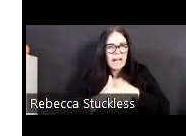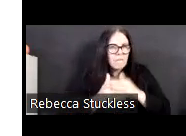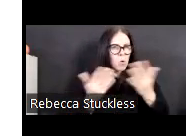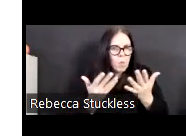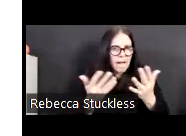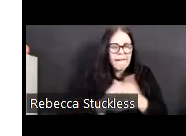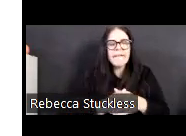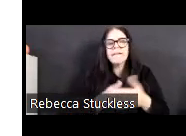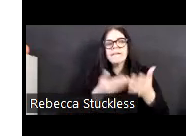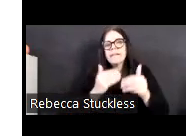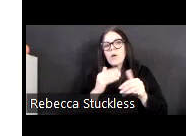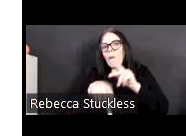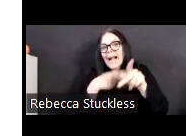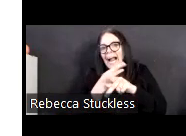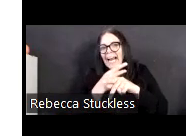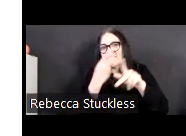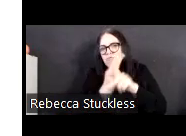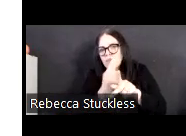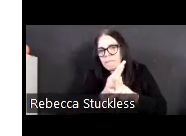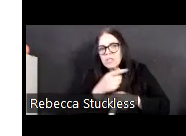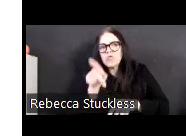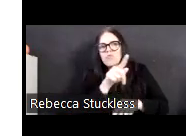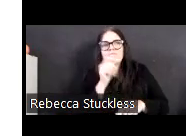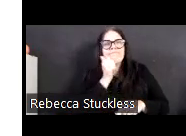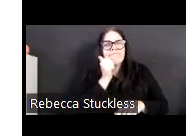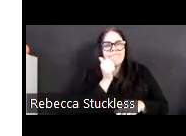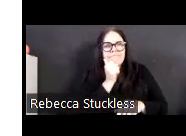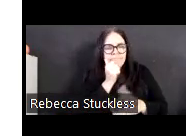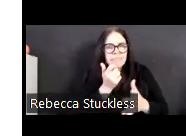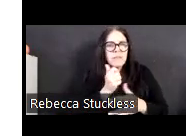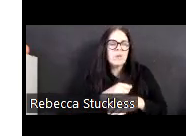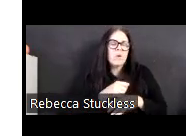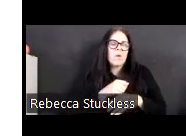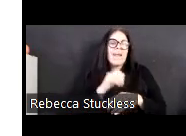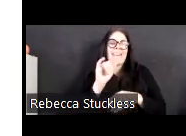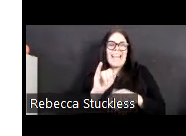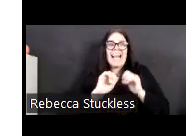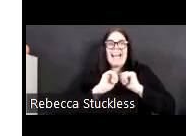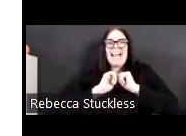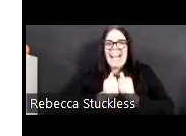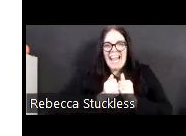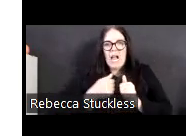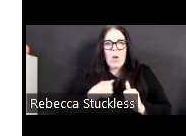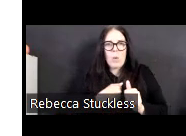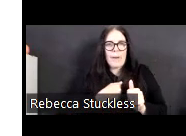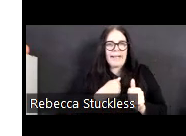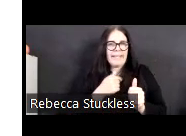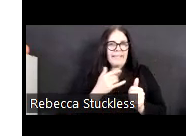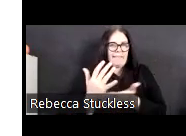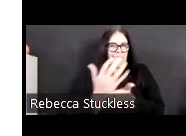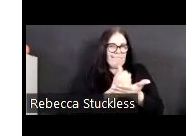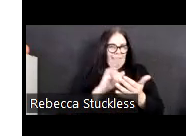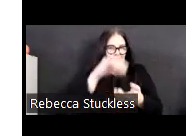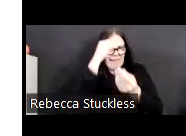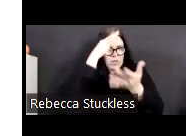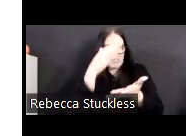what types of arithmetic they do in a day. So that's the way that we obtain the information